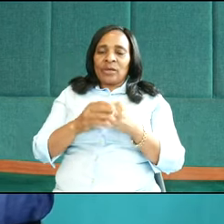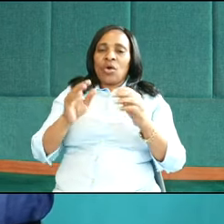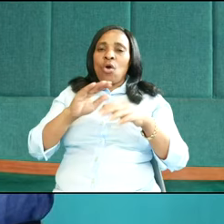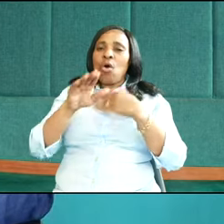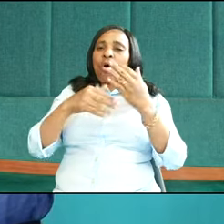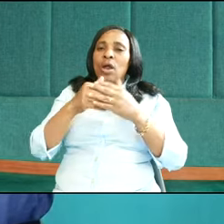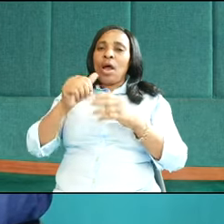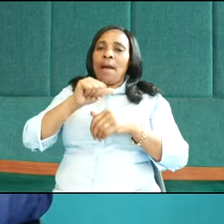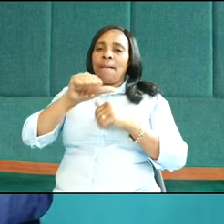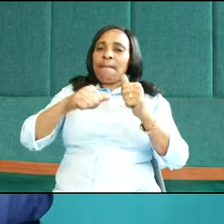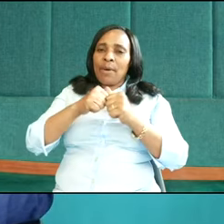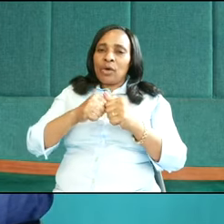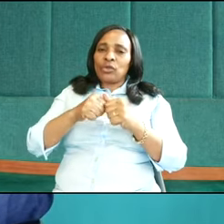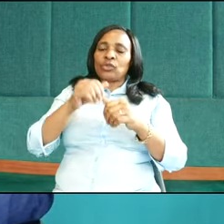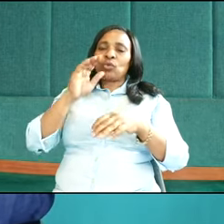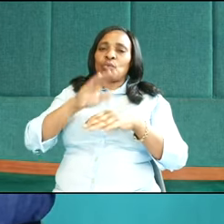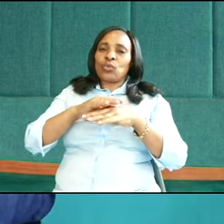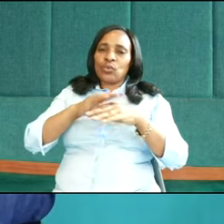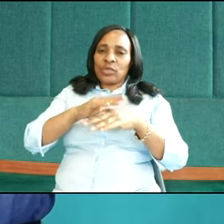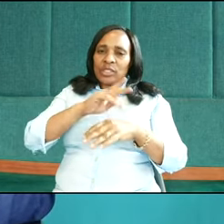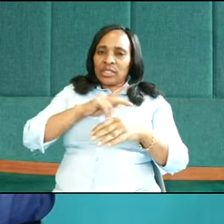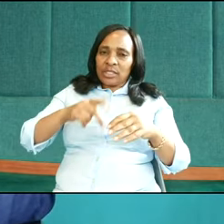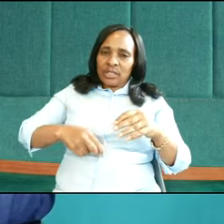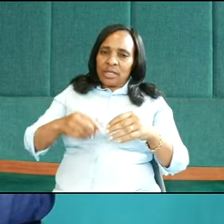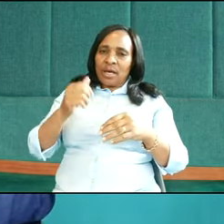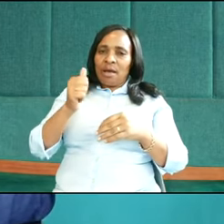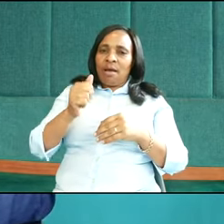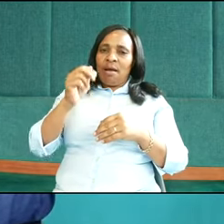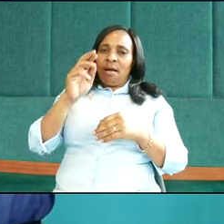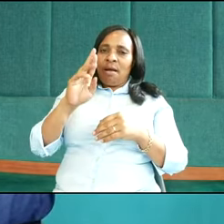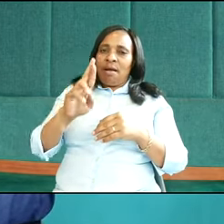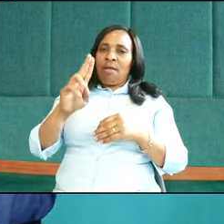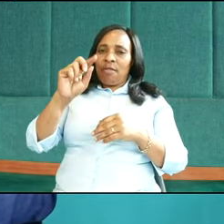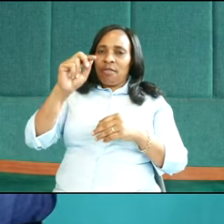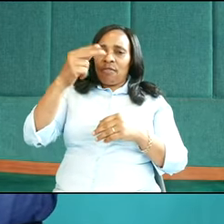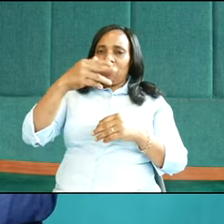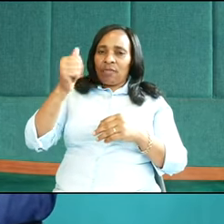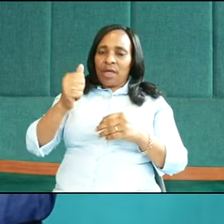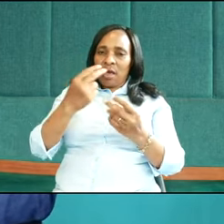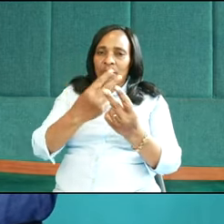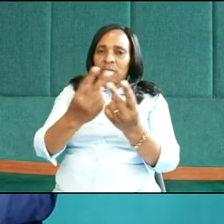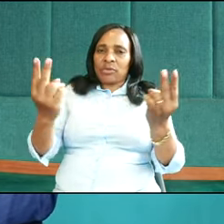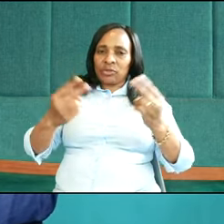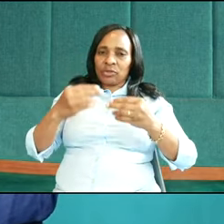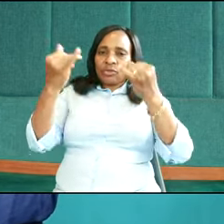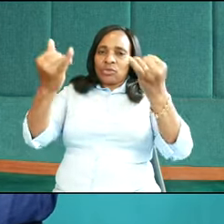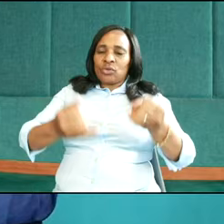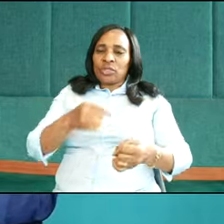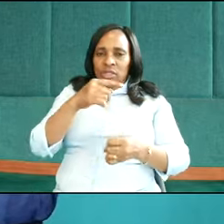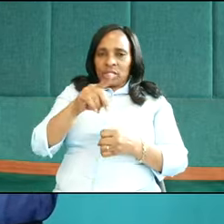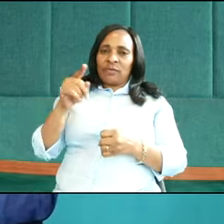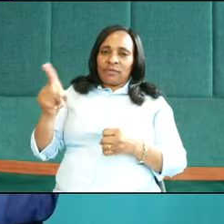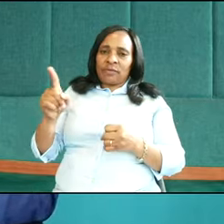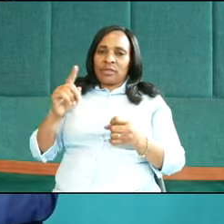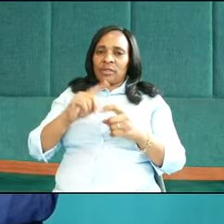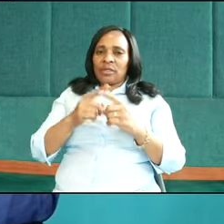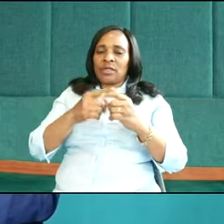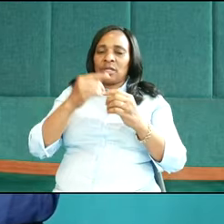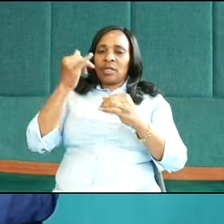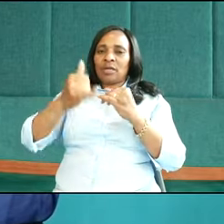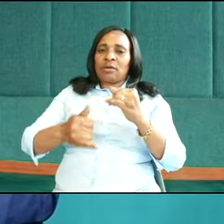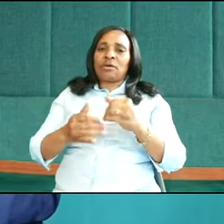All about good King Arthur. But before we start, I'll just invite the rest of our panelists here to introduce themselves. And then at the